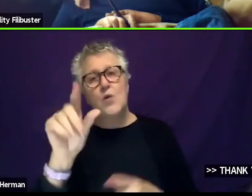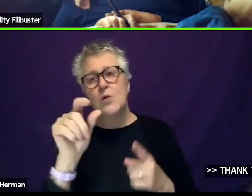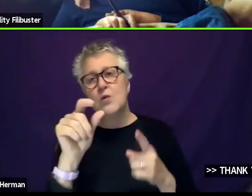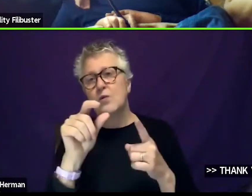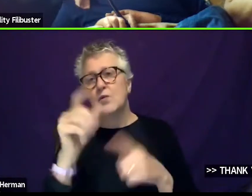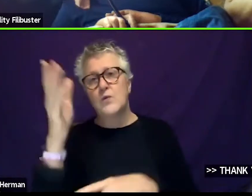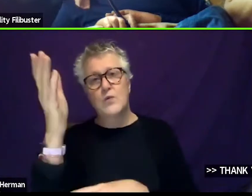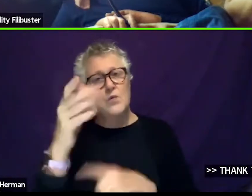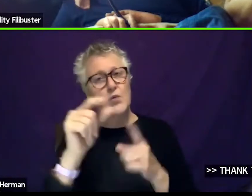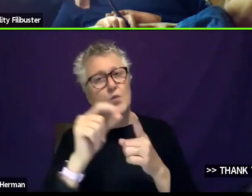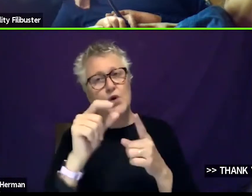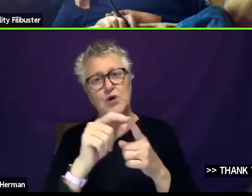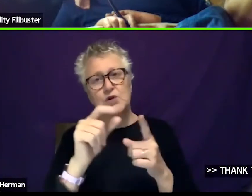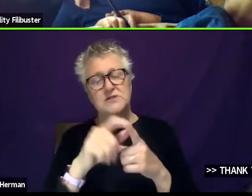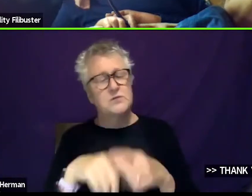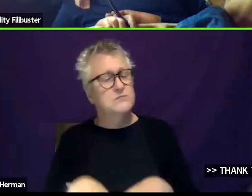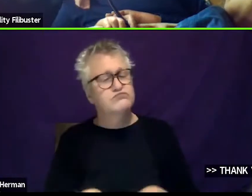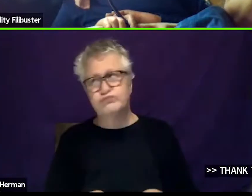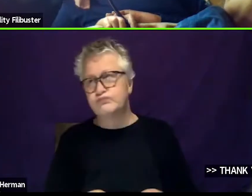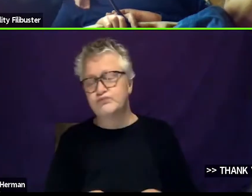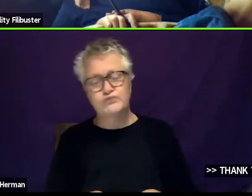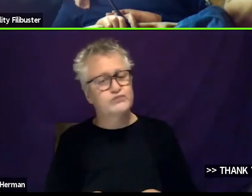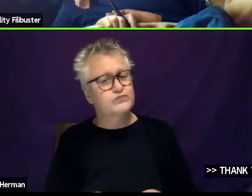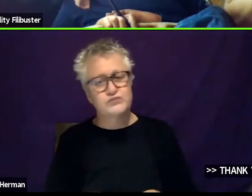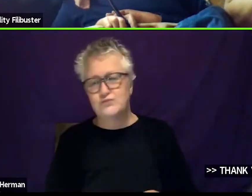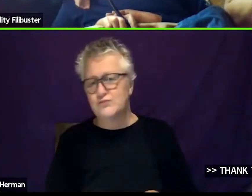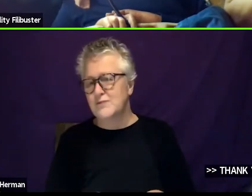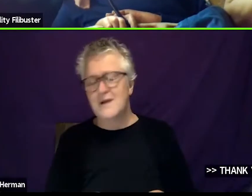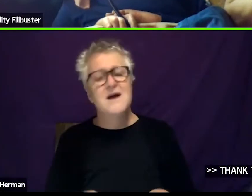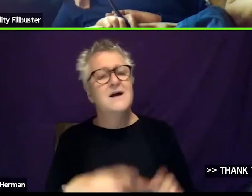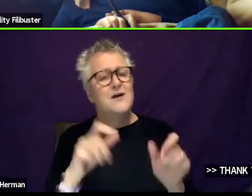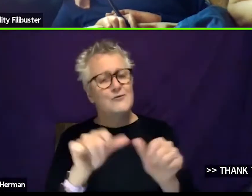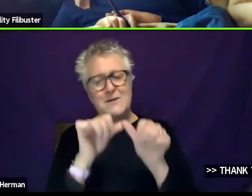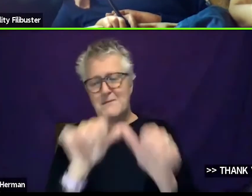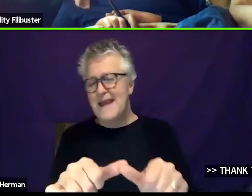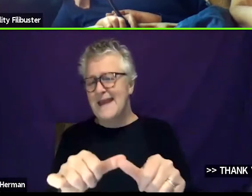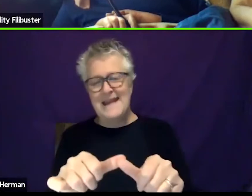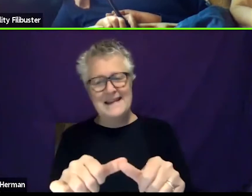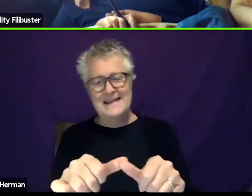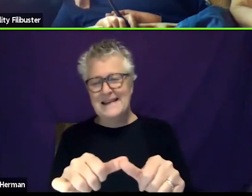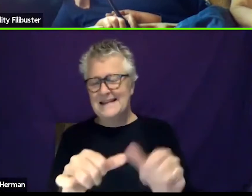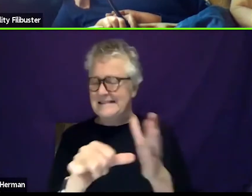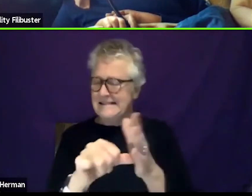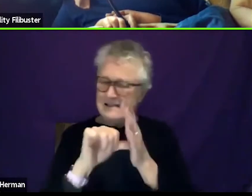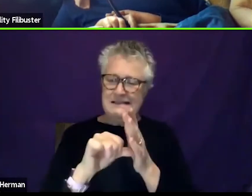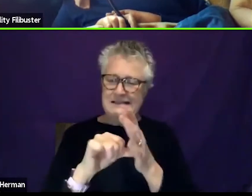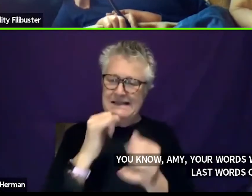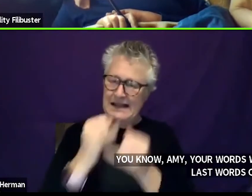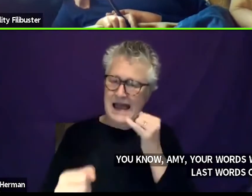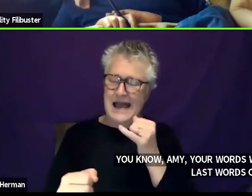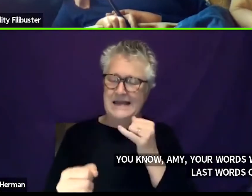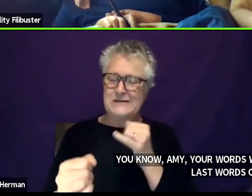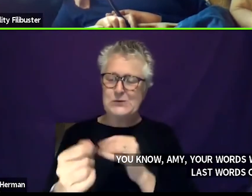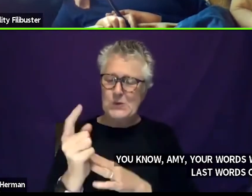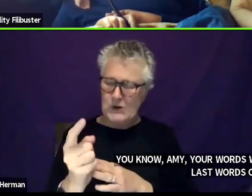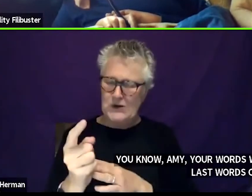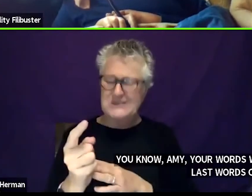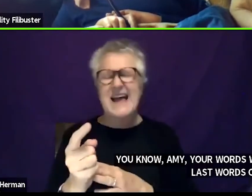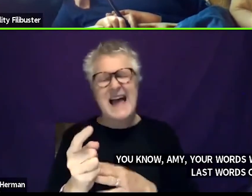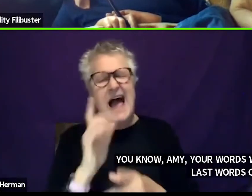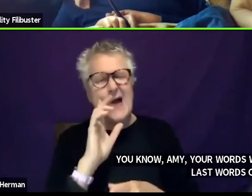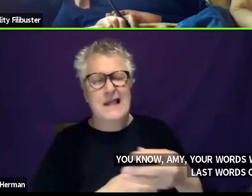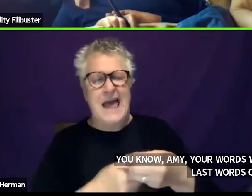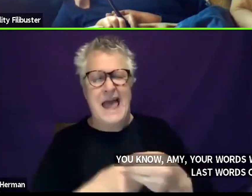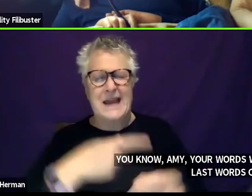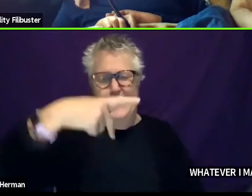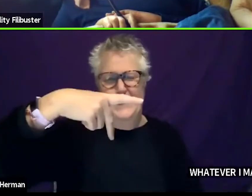and resound as the last words on this subject, whatever I may add as a PS. But so my PS